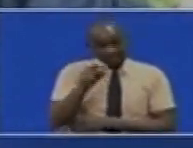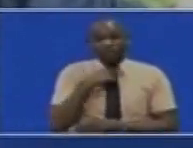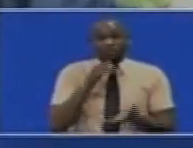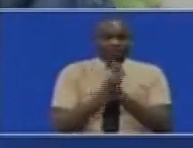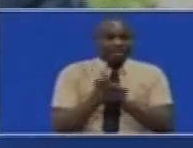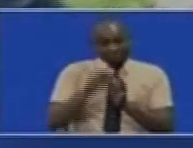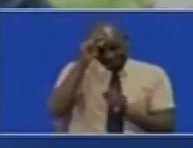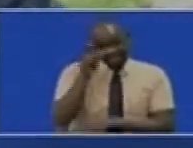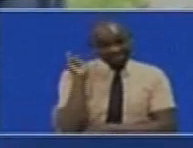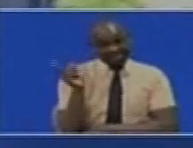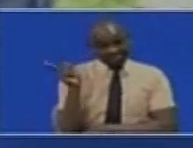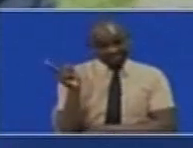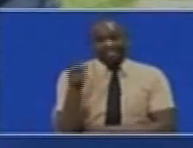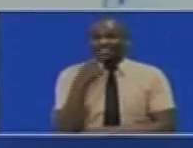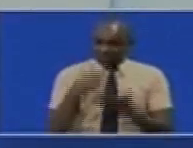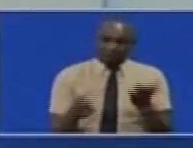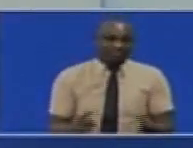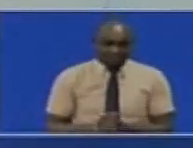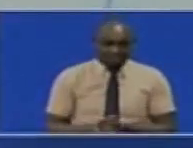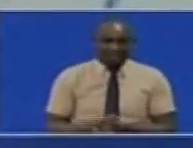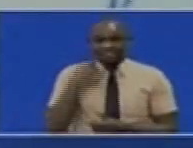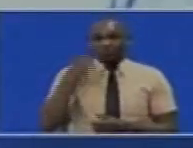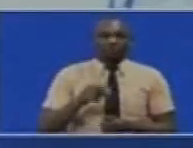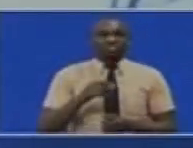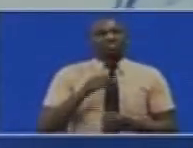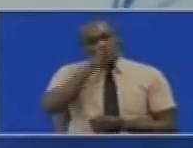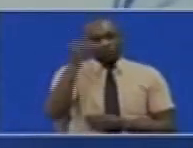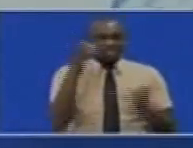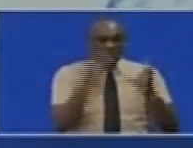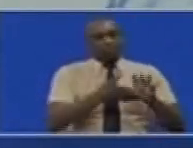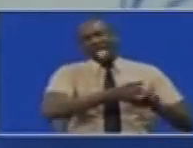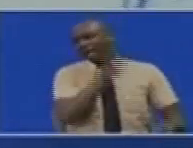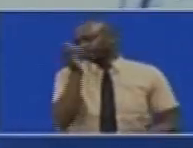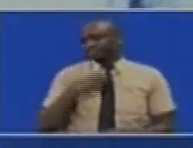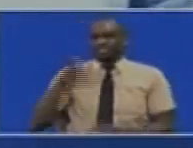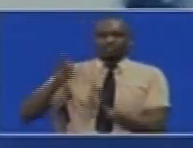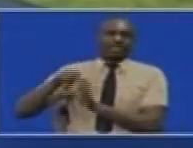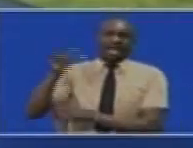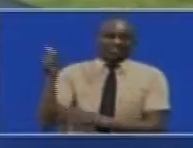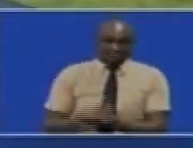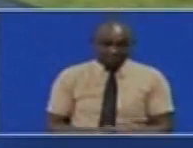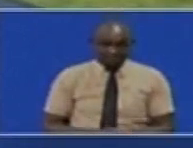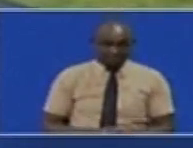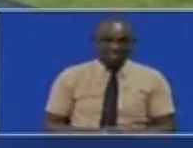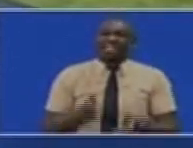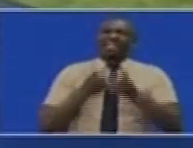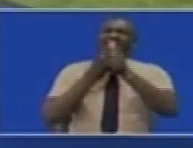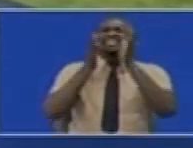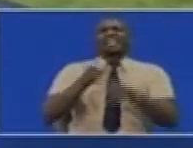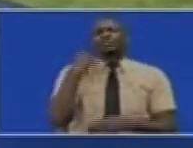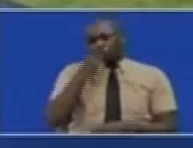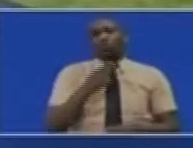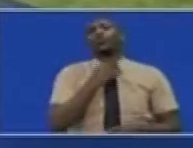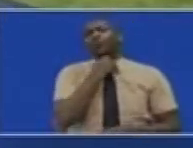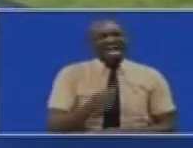aspirant Githinji Kiragu is one of them. He has ditched the party, citing divisive politics at play. Viongozi ambao